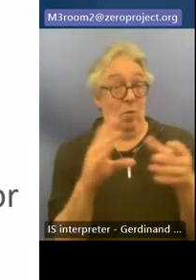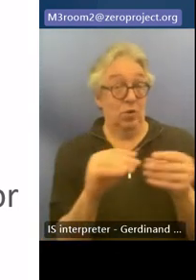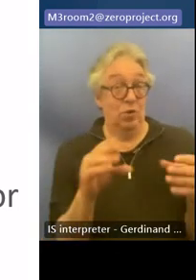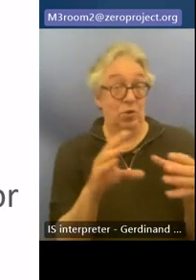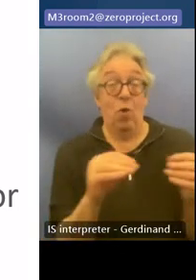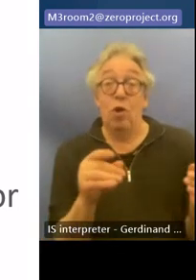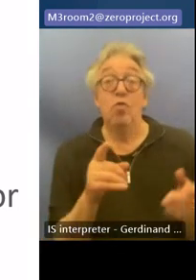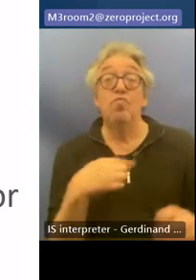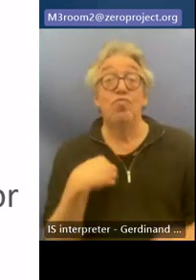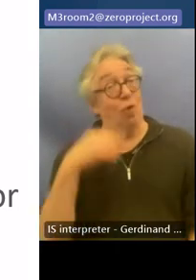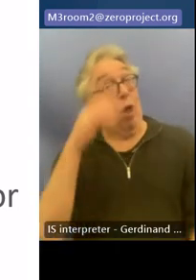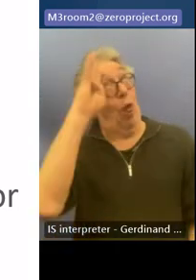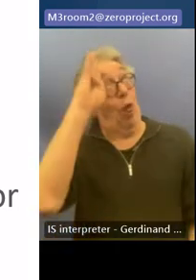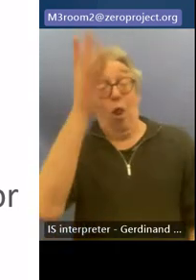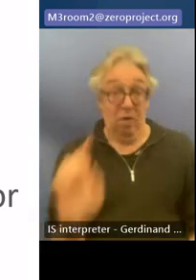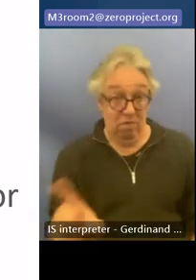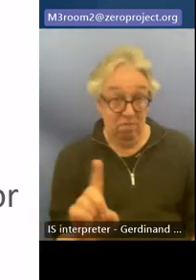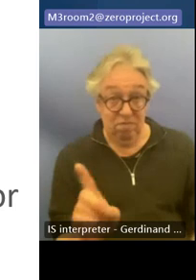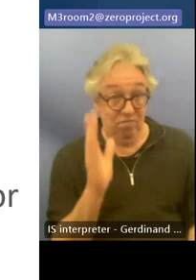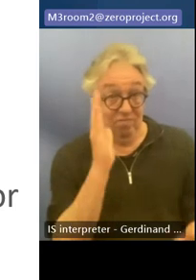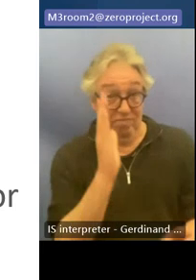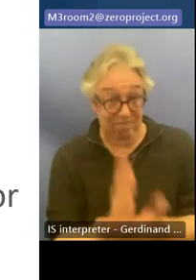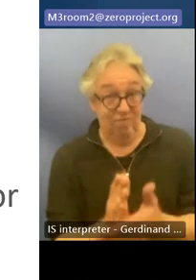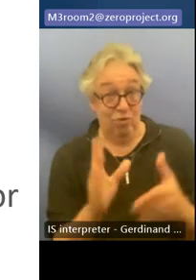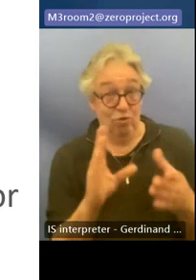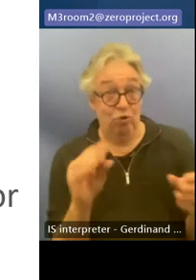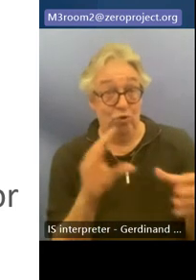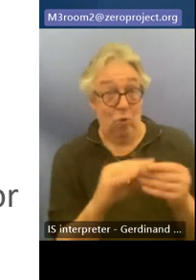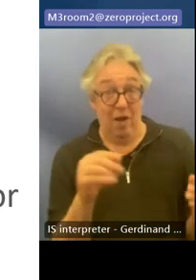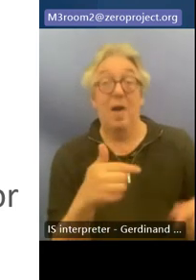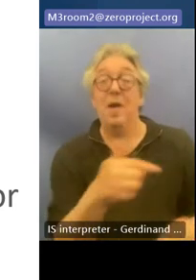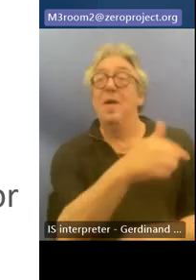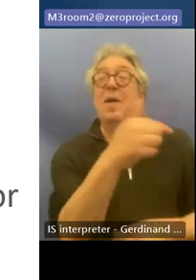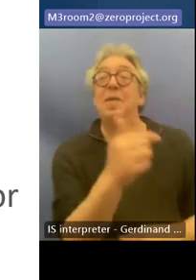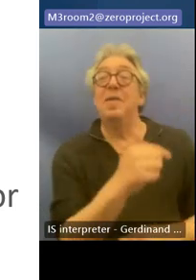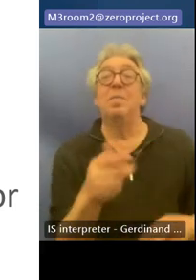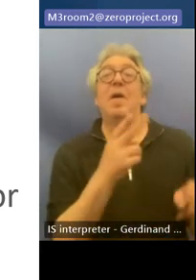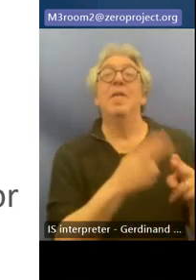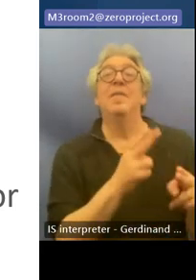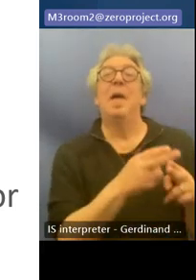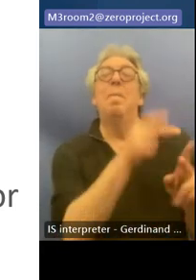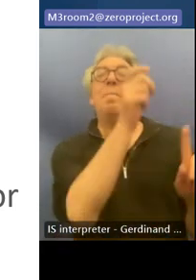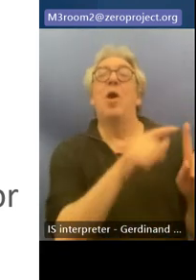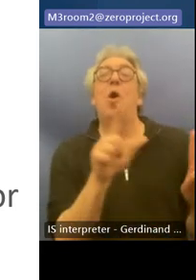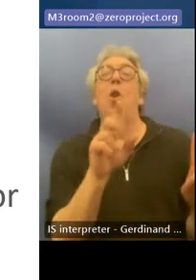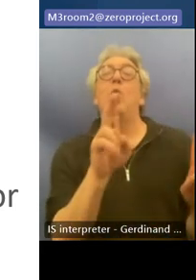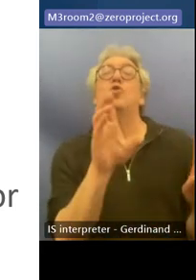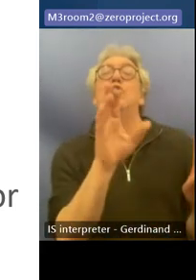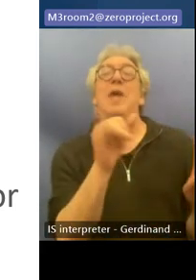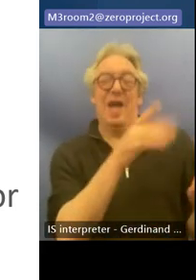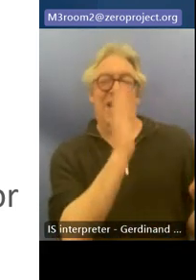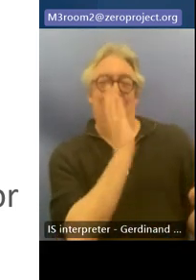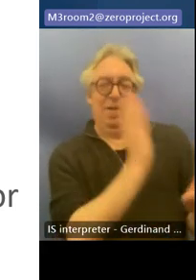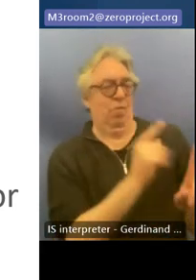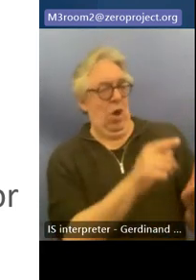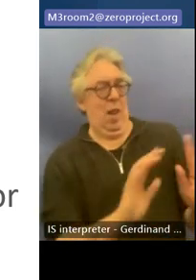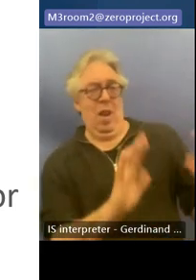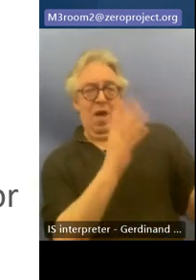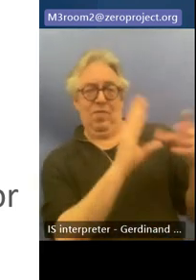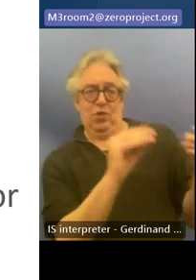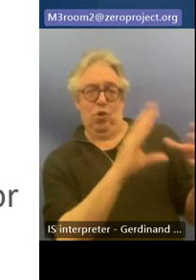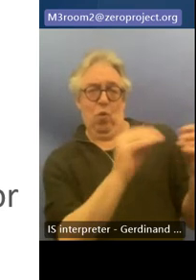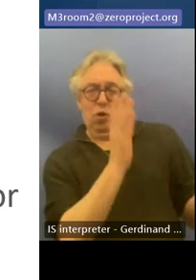true story from one of the female basketballers in Tanzania. Her name is Lucy. And let me not talk so much. Let's see Mira in